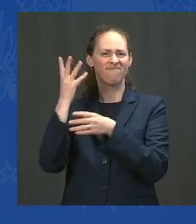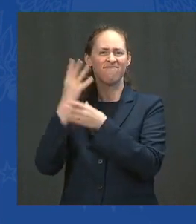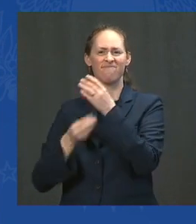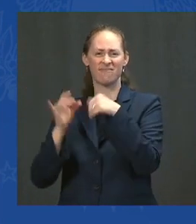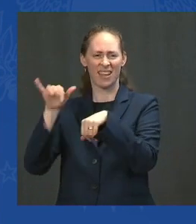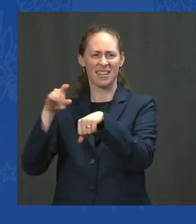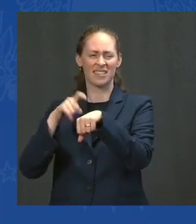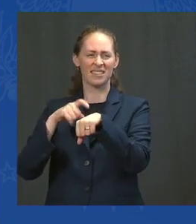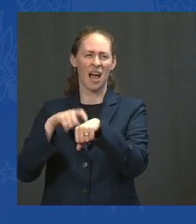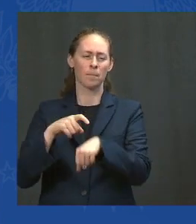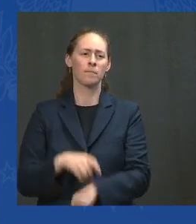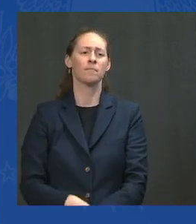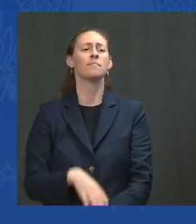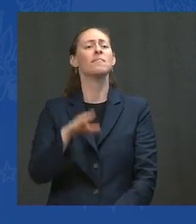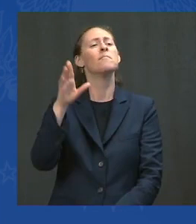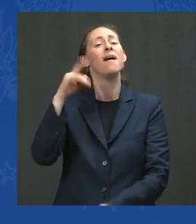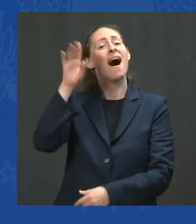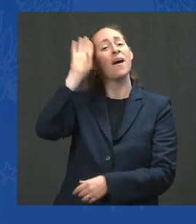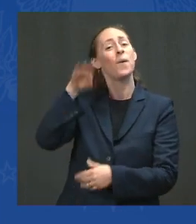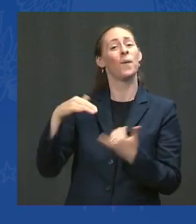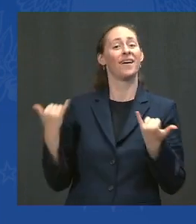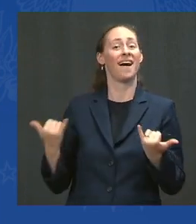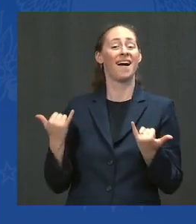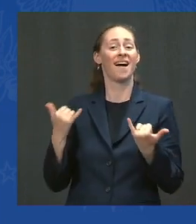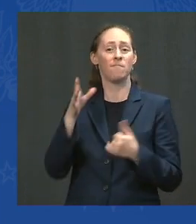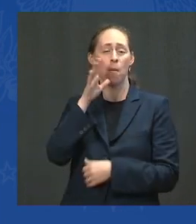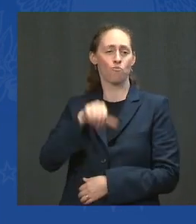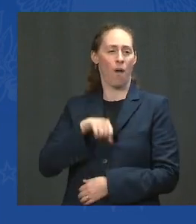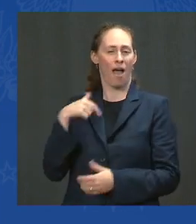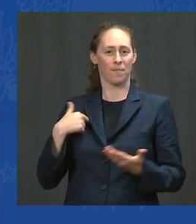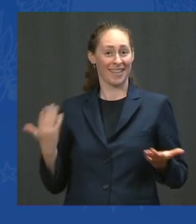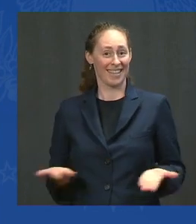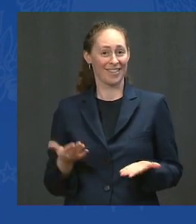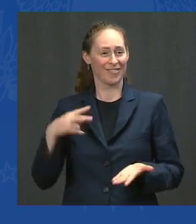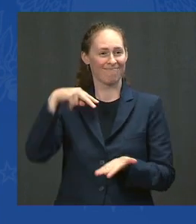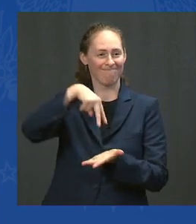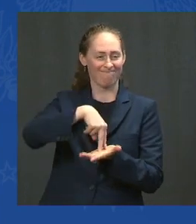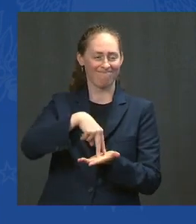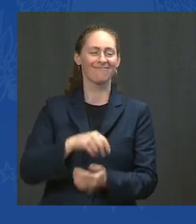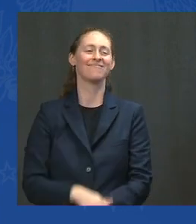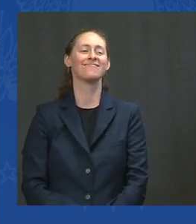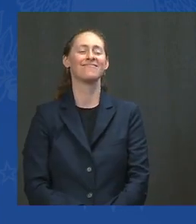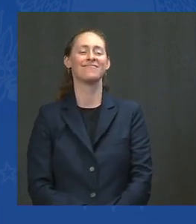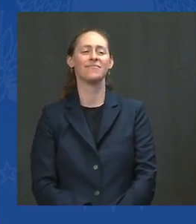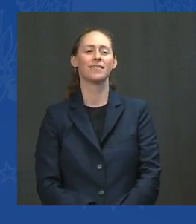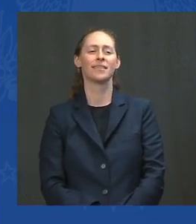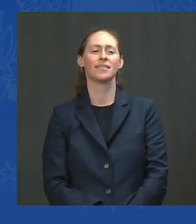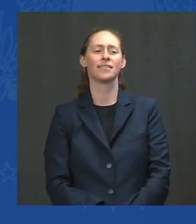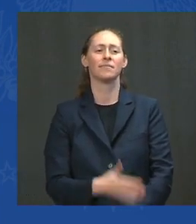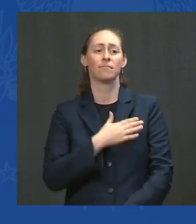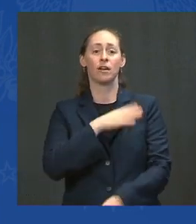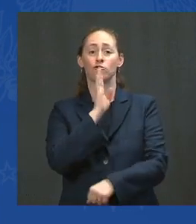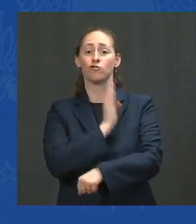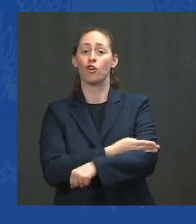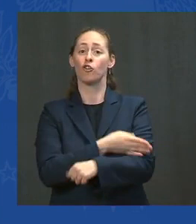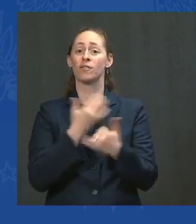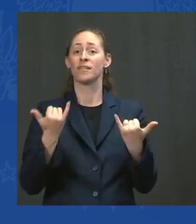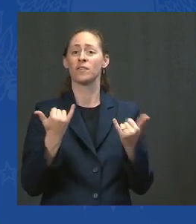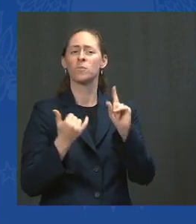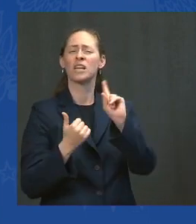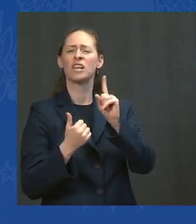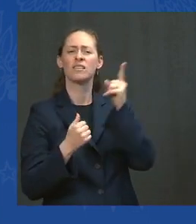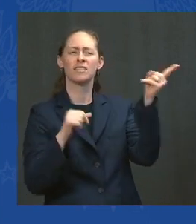My daughter, Kayla, is currently a travel nurse in the ER department in the hospitals in Seattle, and she's serving on the front